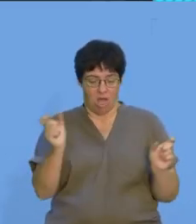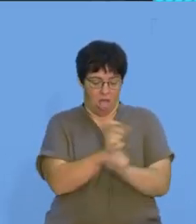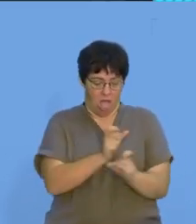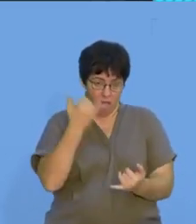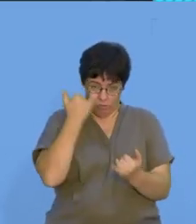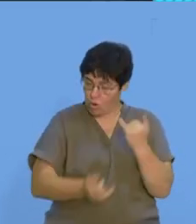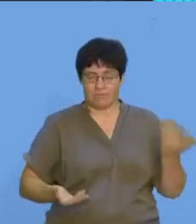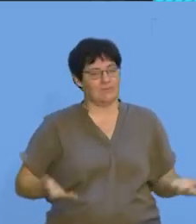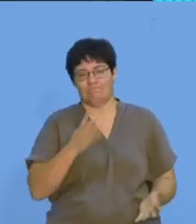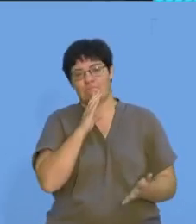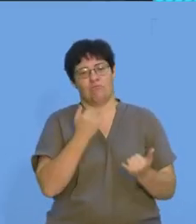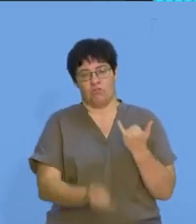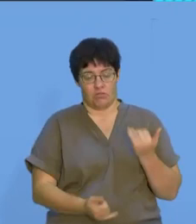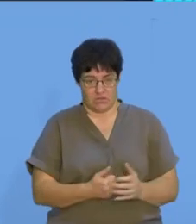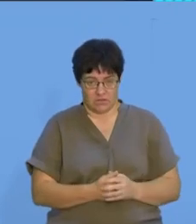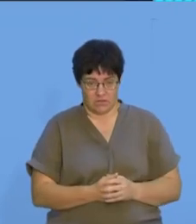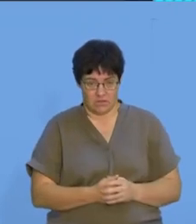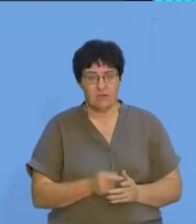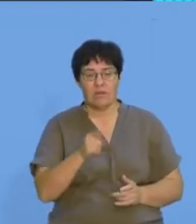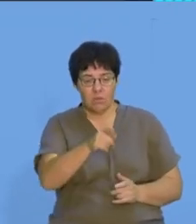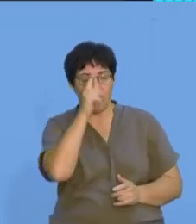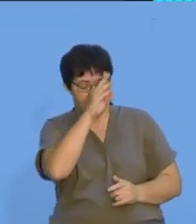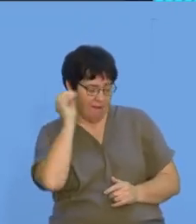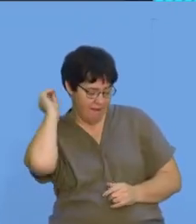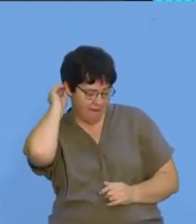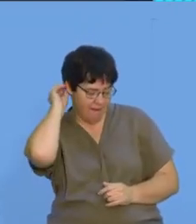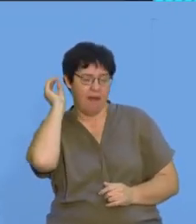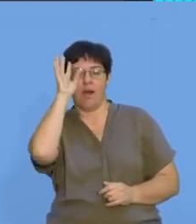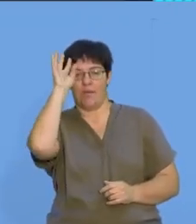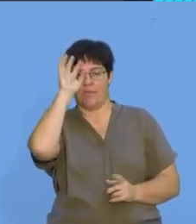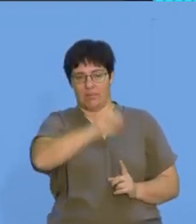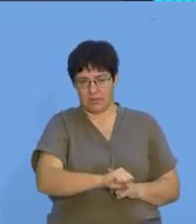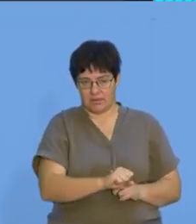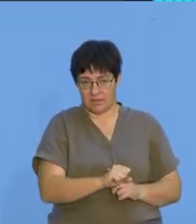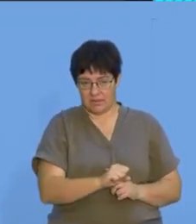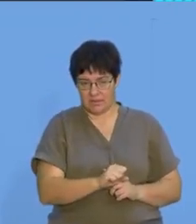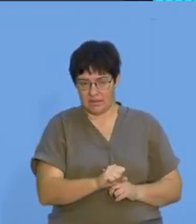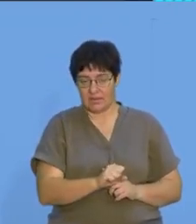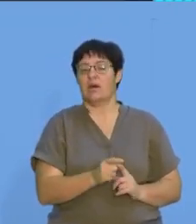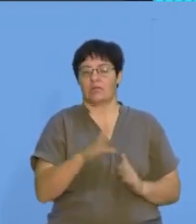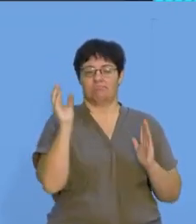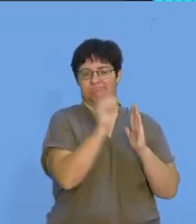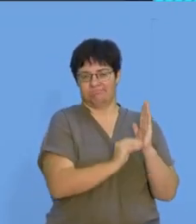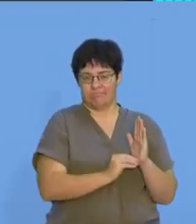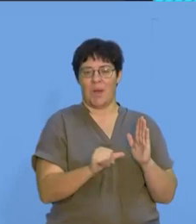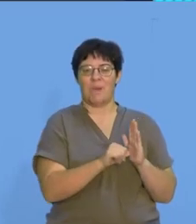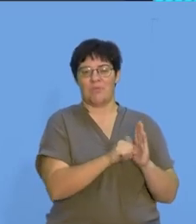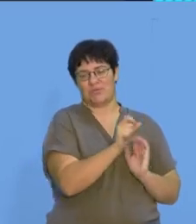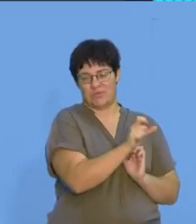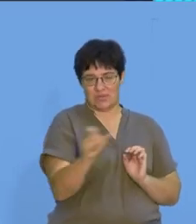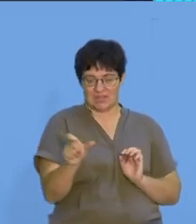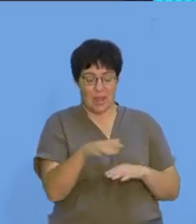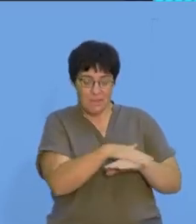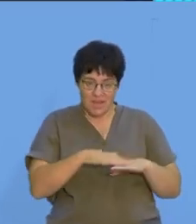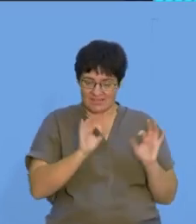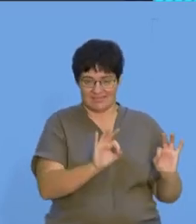comes to definitions, it has to do a lot to do with our remembering or our basic recall. So we need to remember the keywords. So some